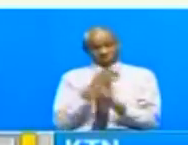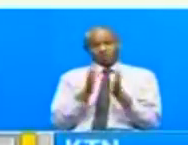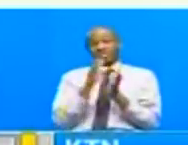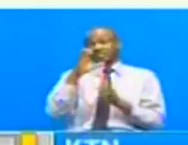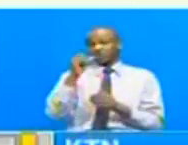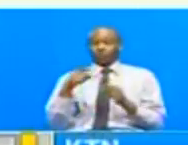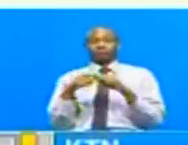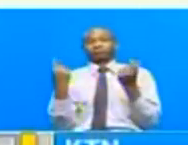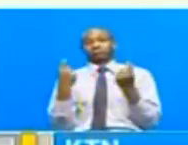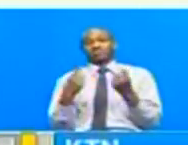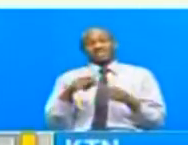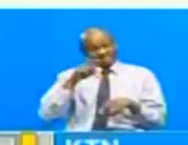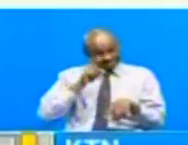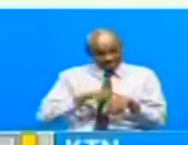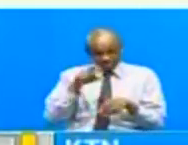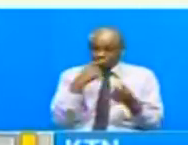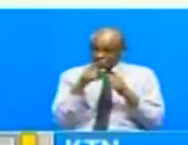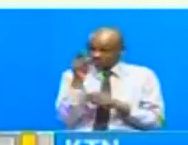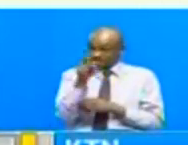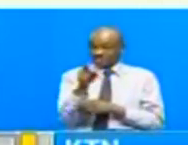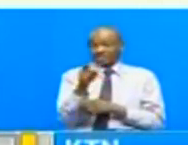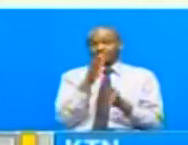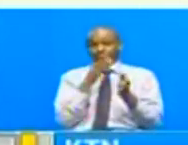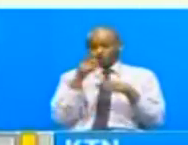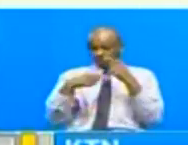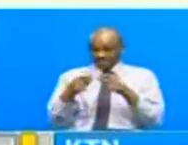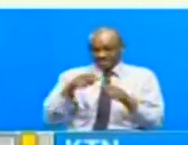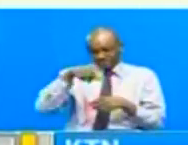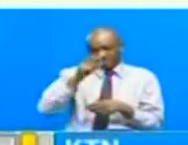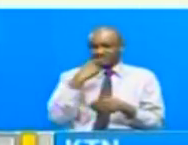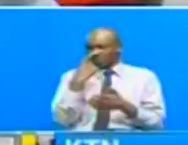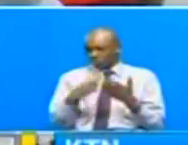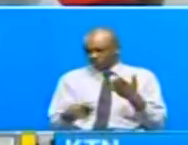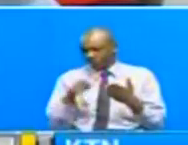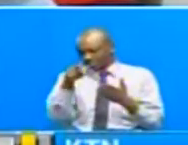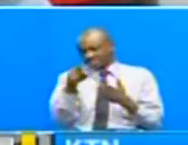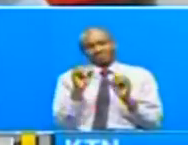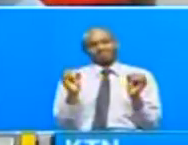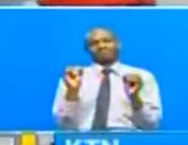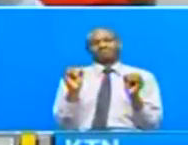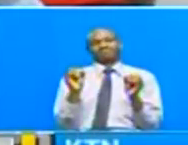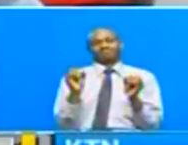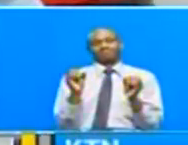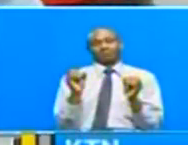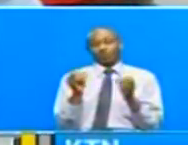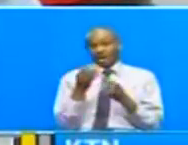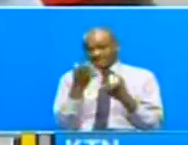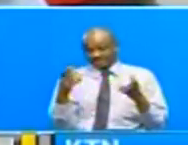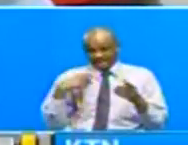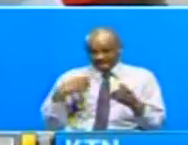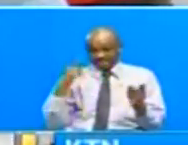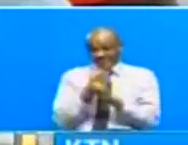CEO. While responding to the restructuring process, the bank did not make any mention of the allegations around asset stripping and